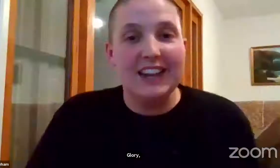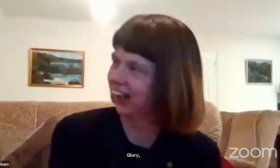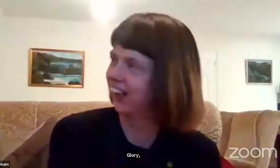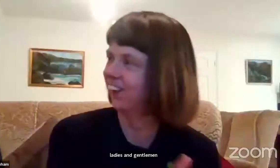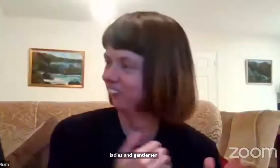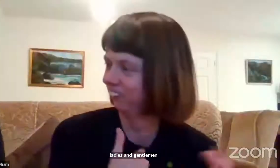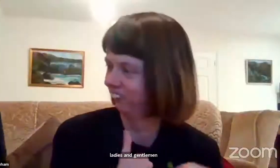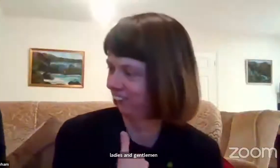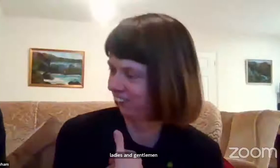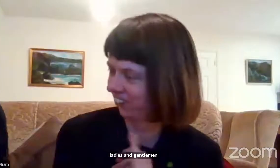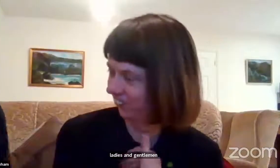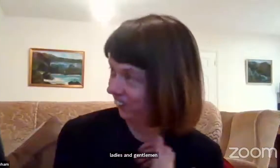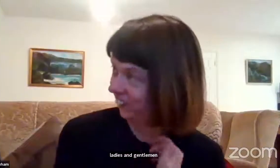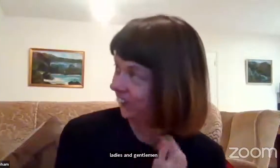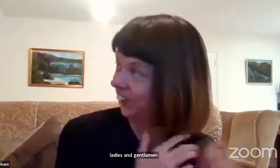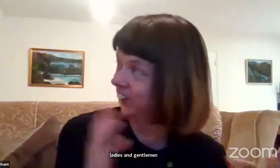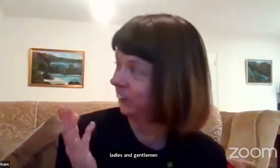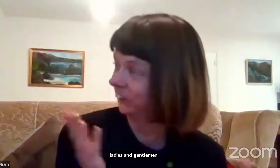I